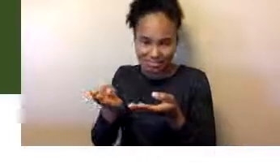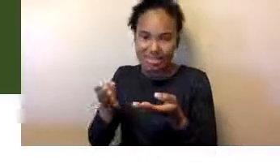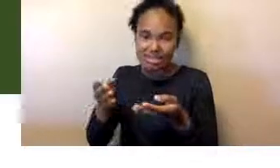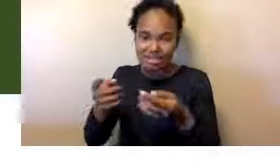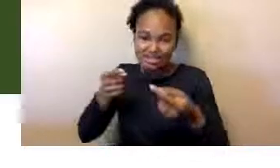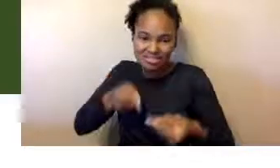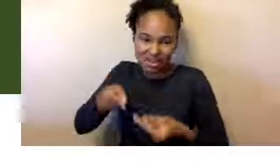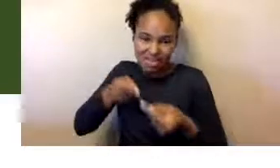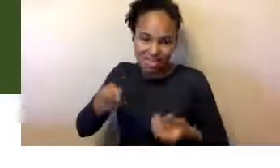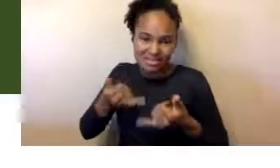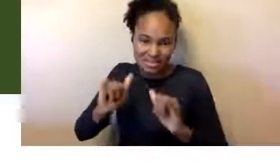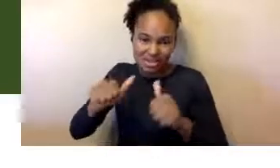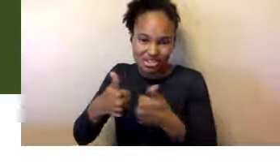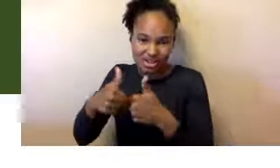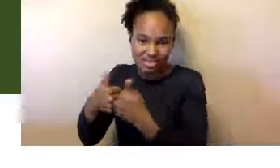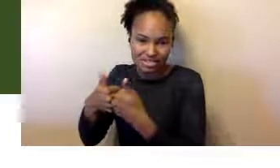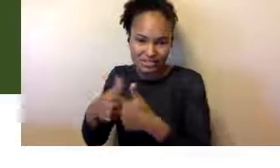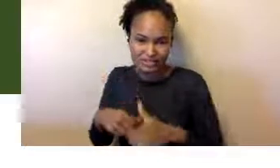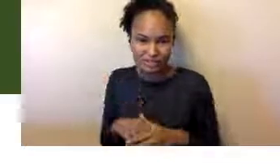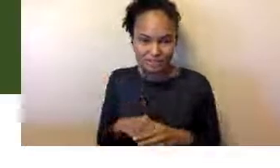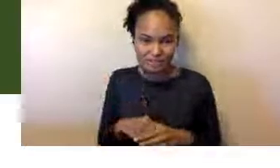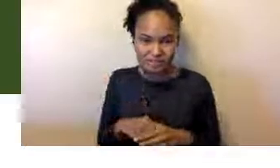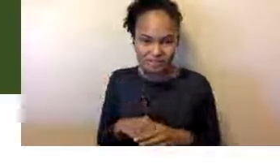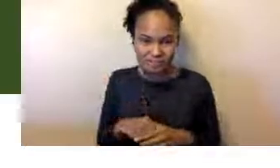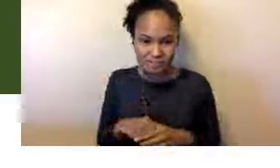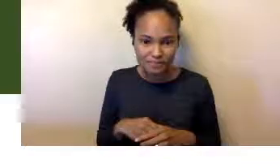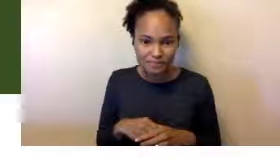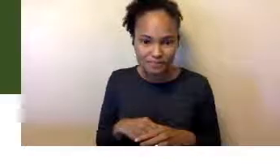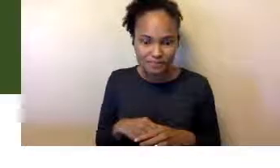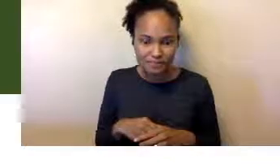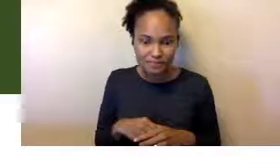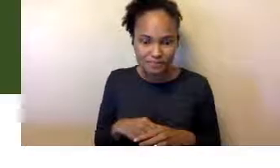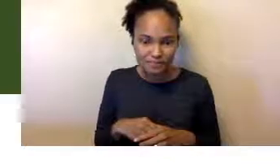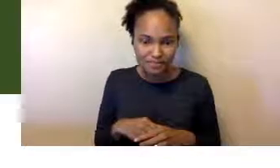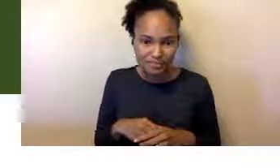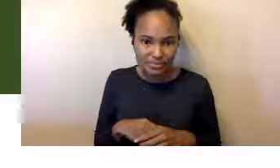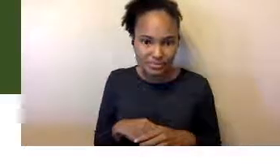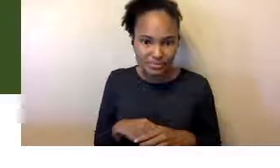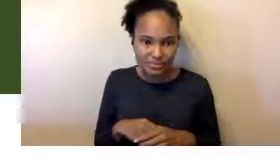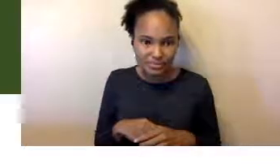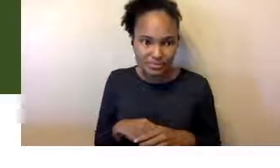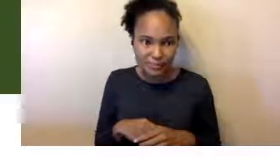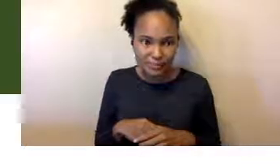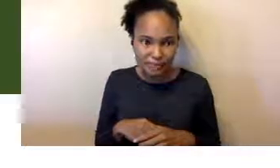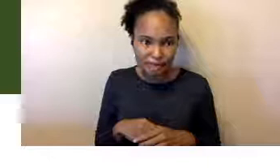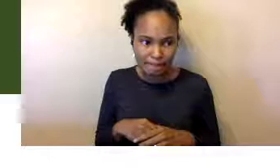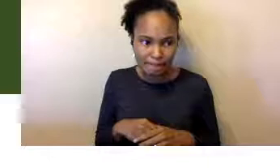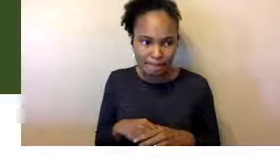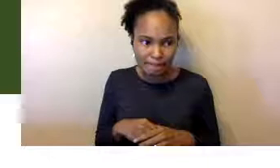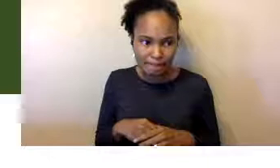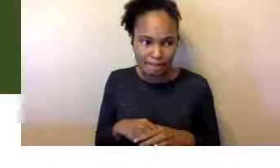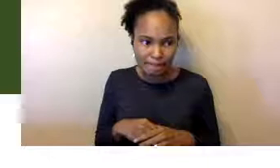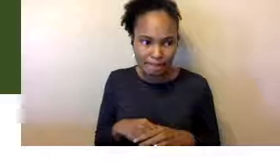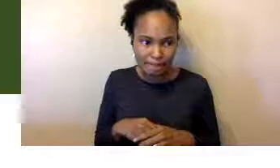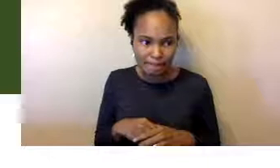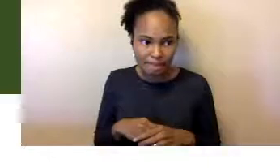So, Arizona regulations allow the mobile crisis providers to respond within 60 to